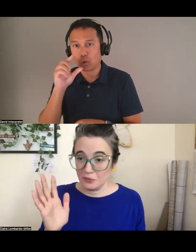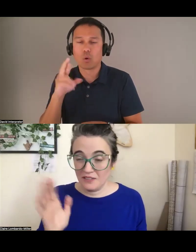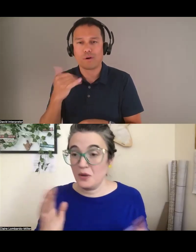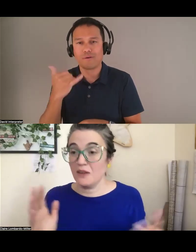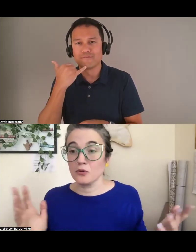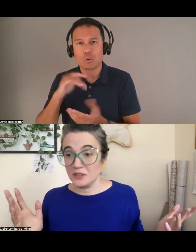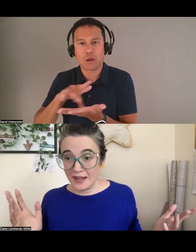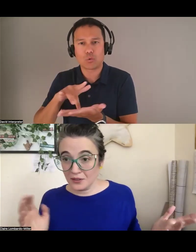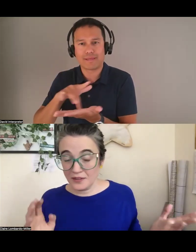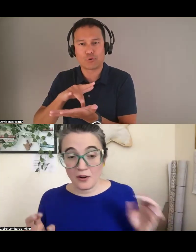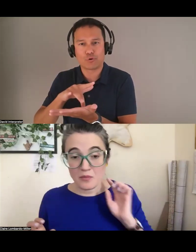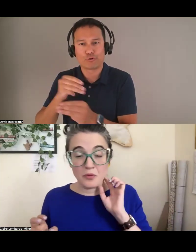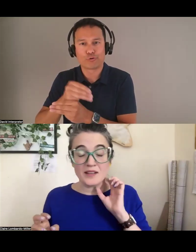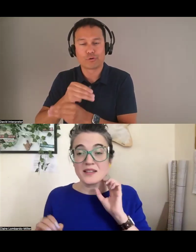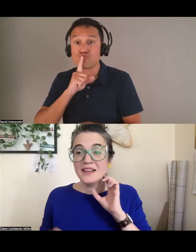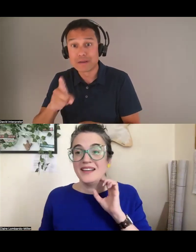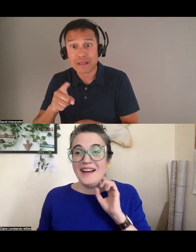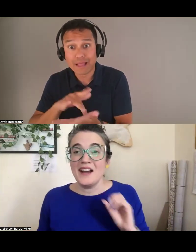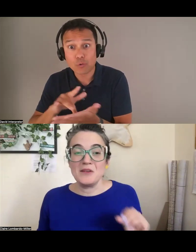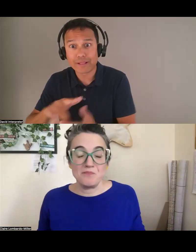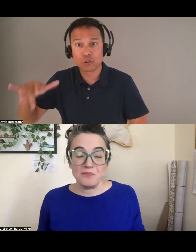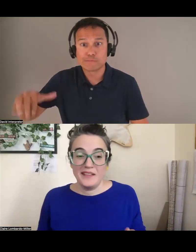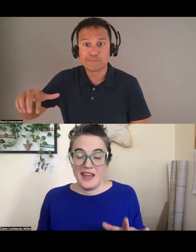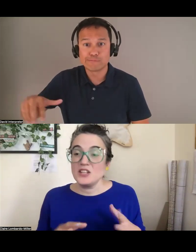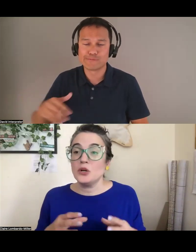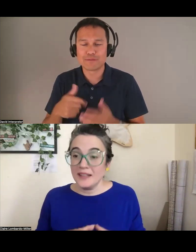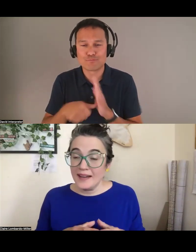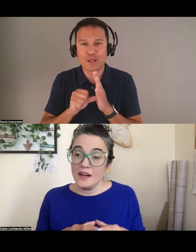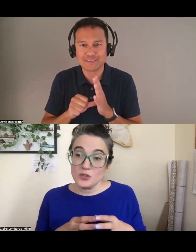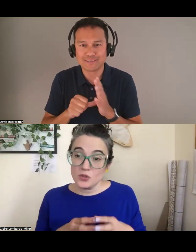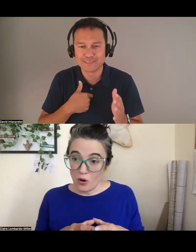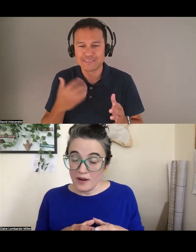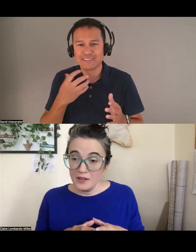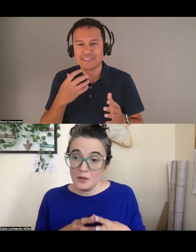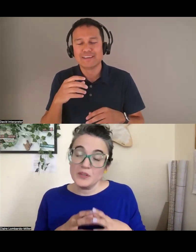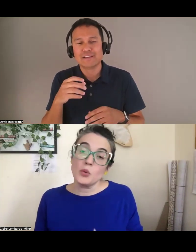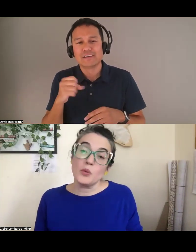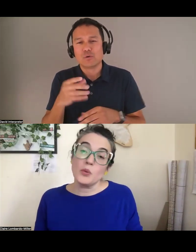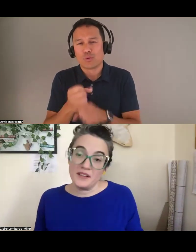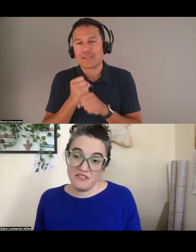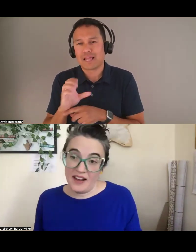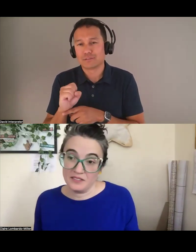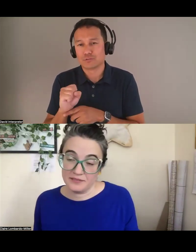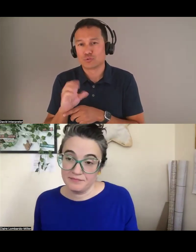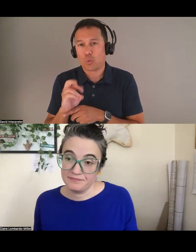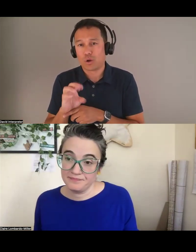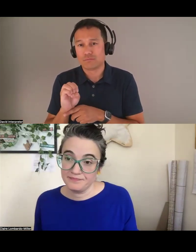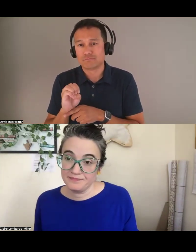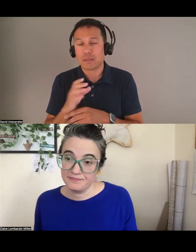look, if you have a real calculator, I'm impressed. And you'll get a score between 1 and